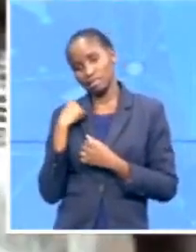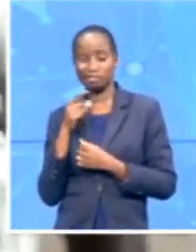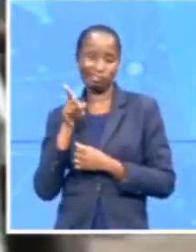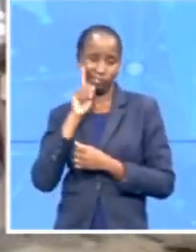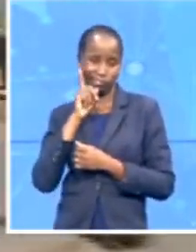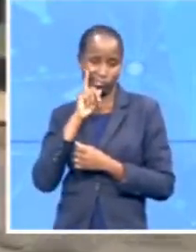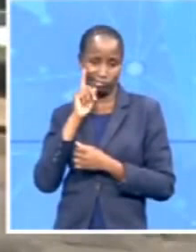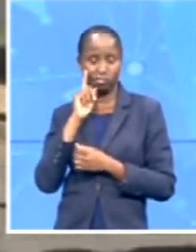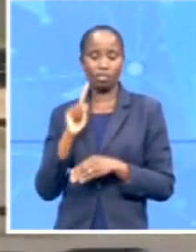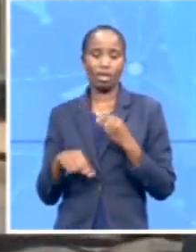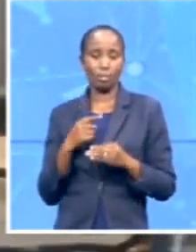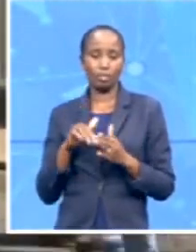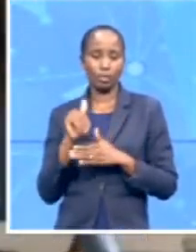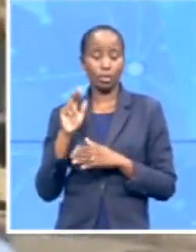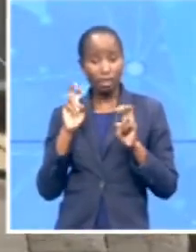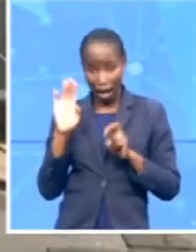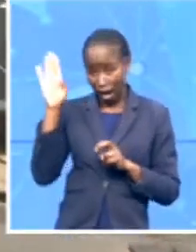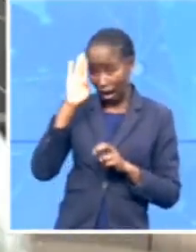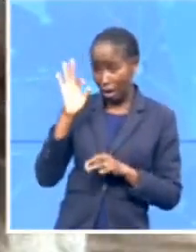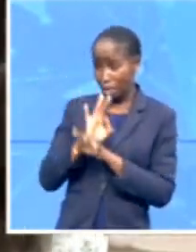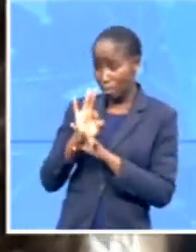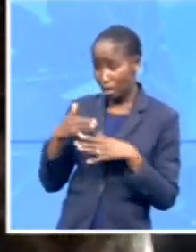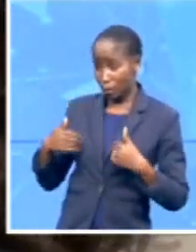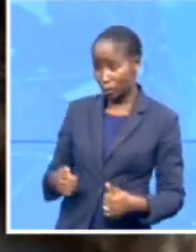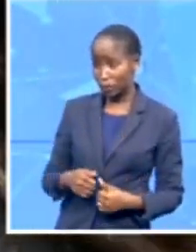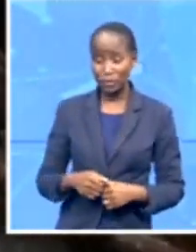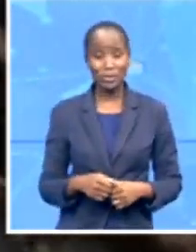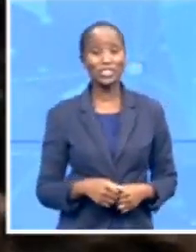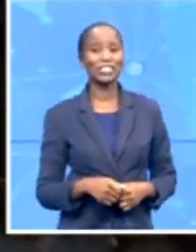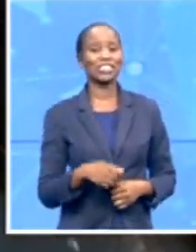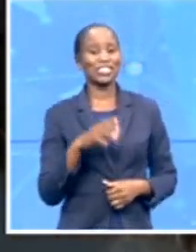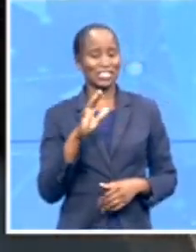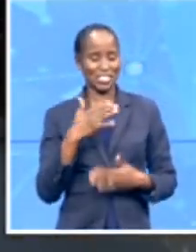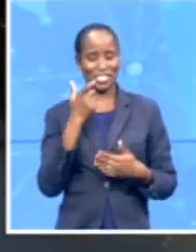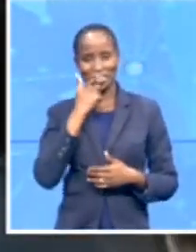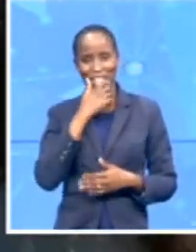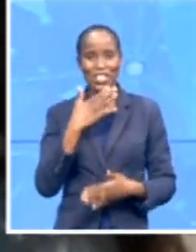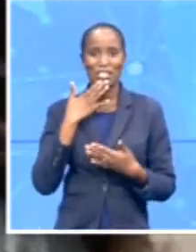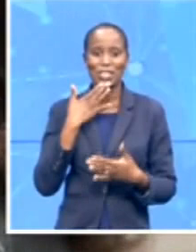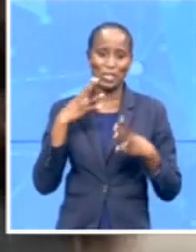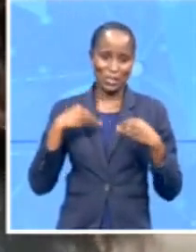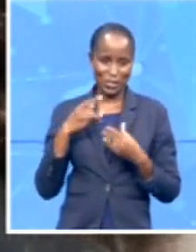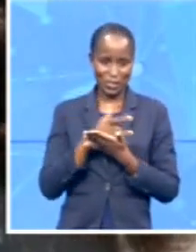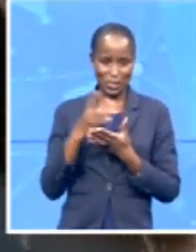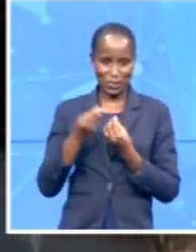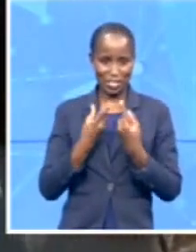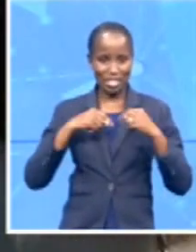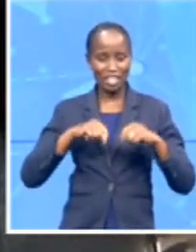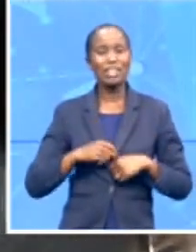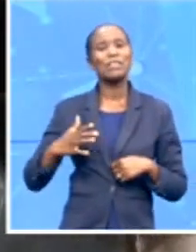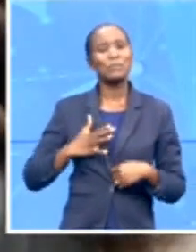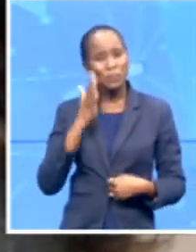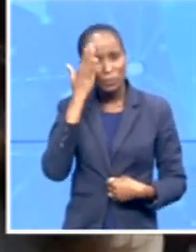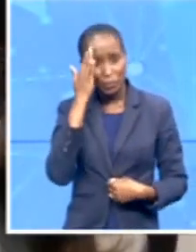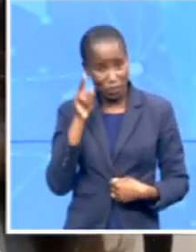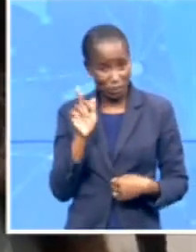you? Thank you for speaking to us. Yes. We just want to know, did you manage to vote yesterday? Yes, I